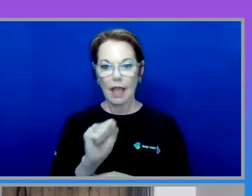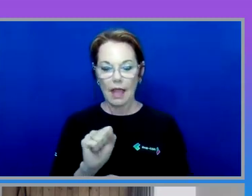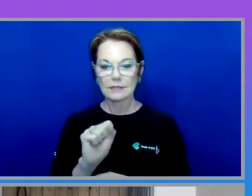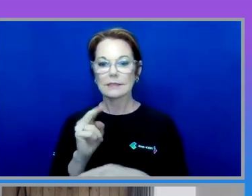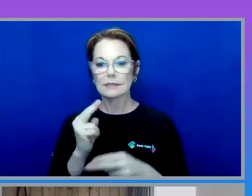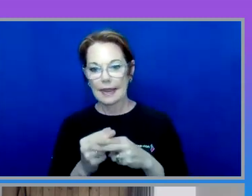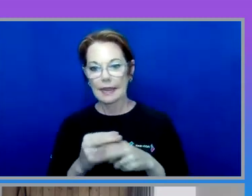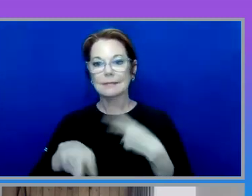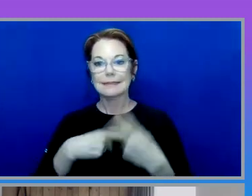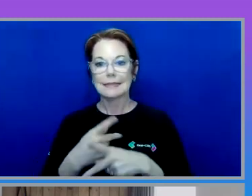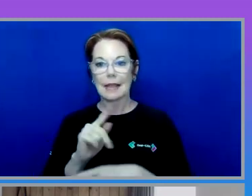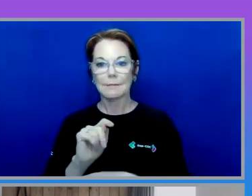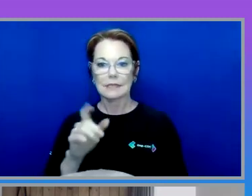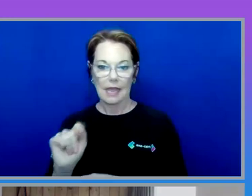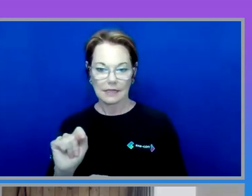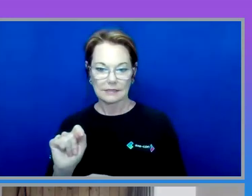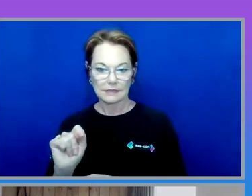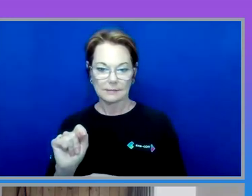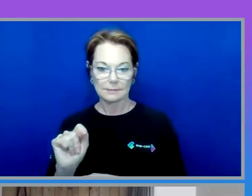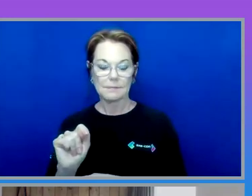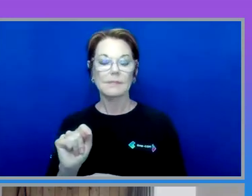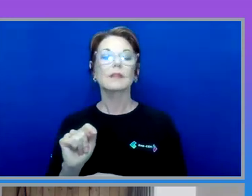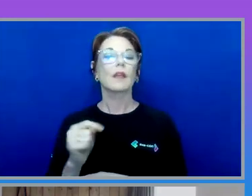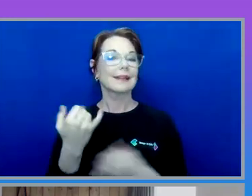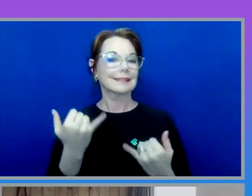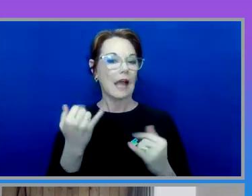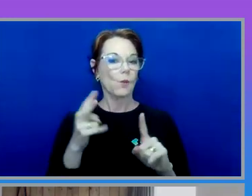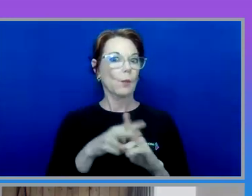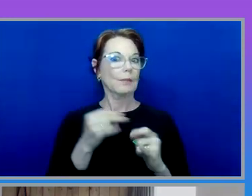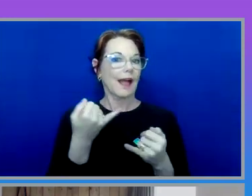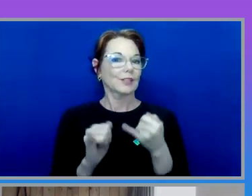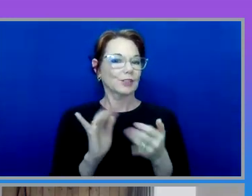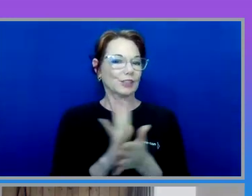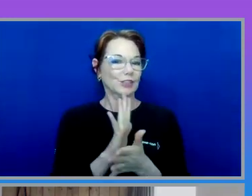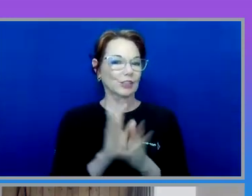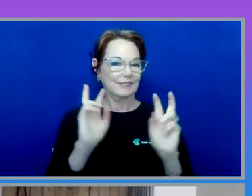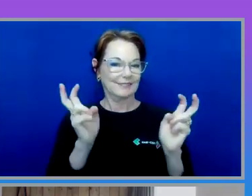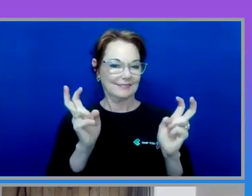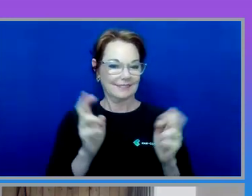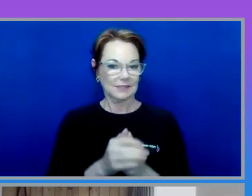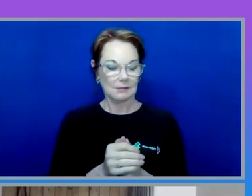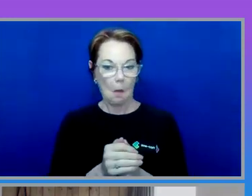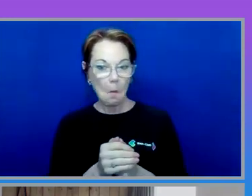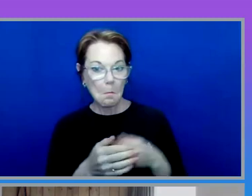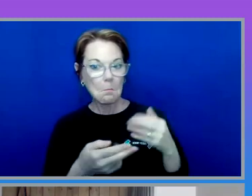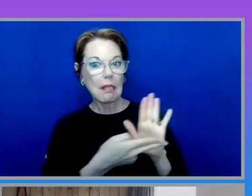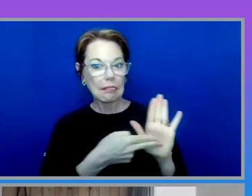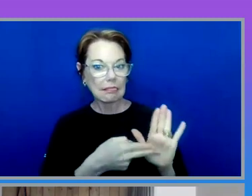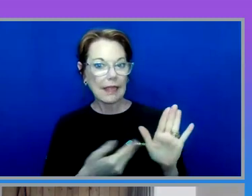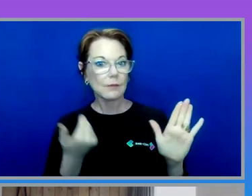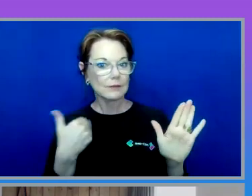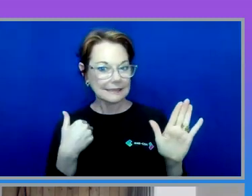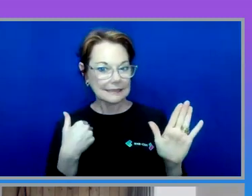type of text. So let's apply our little cheat sheet. Does the label exist?